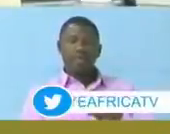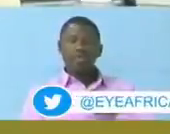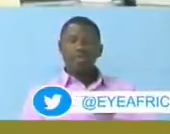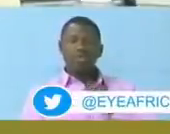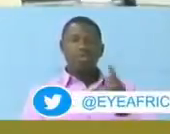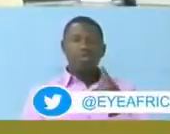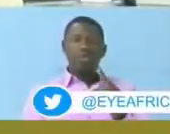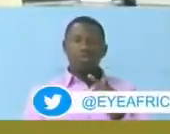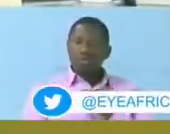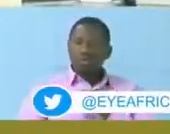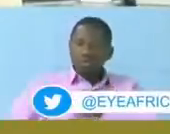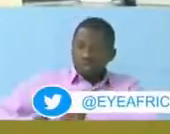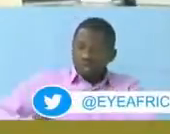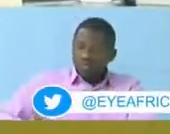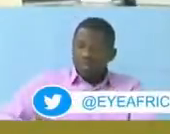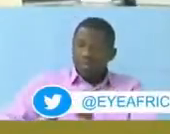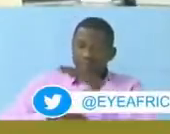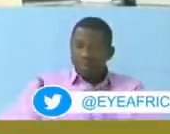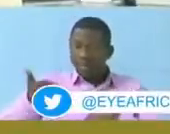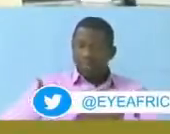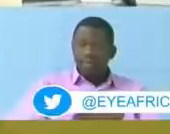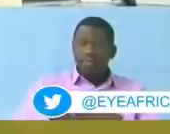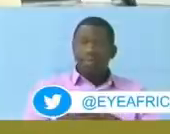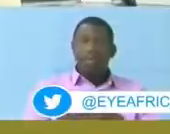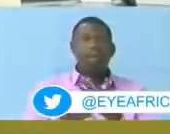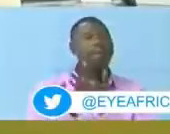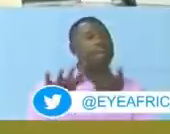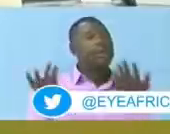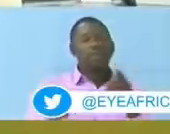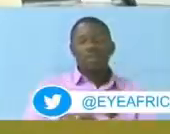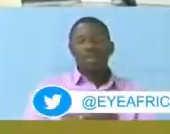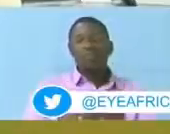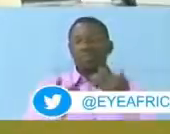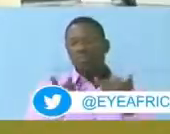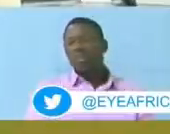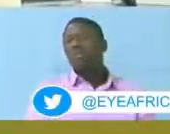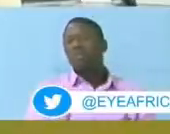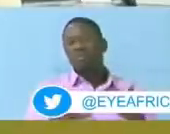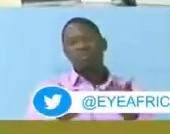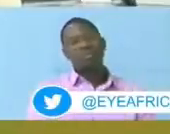just to put in this document, a lot of time would have been wasted.